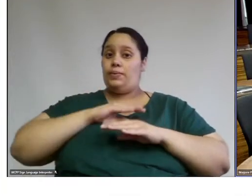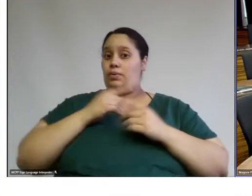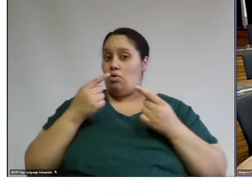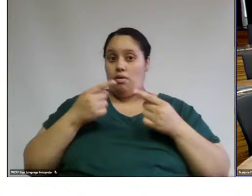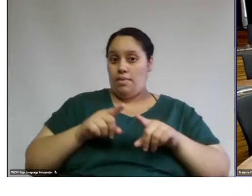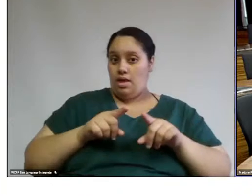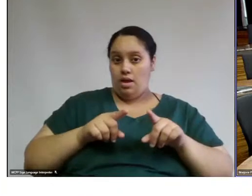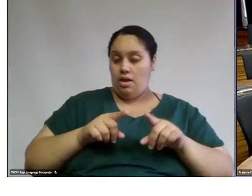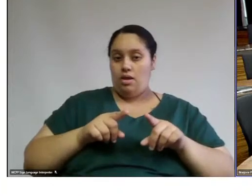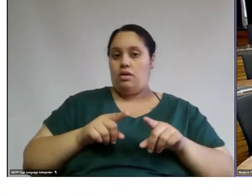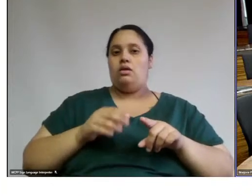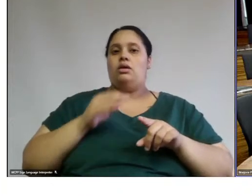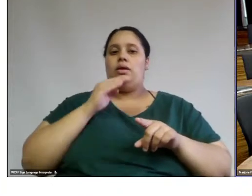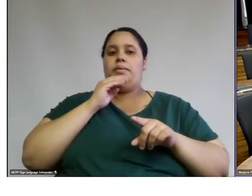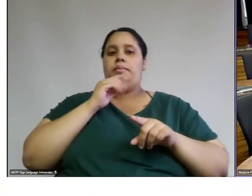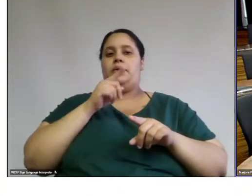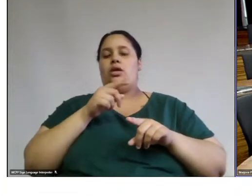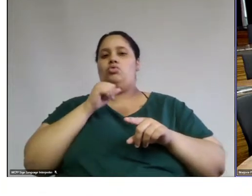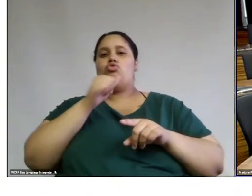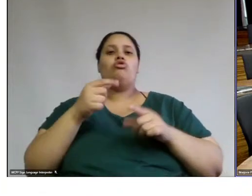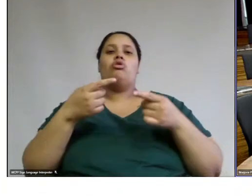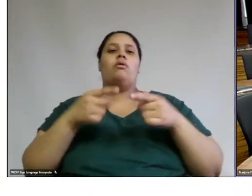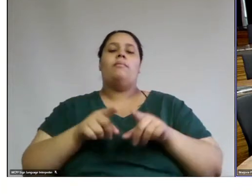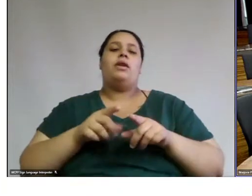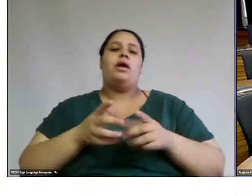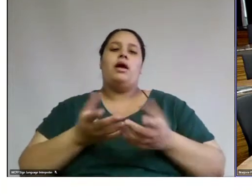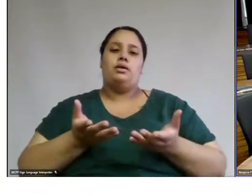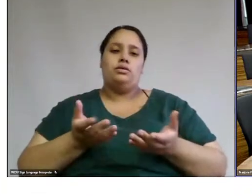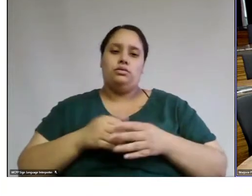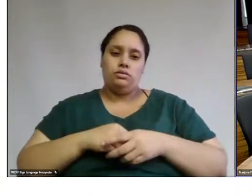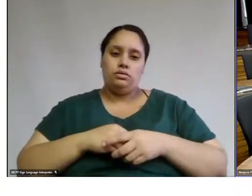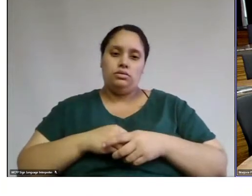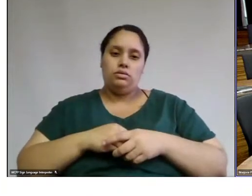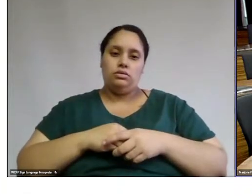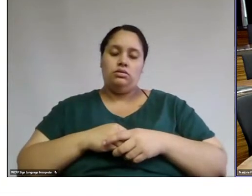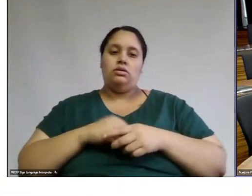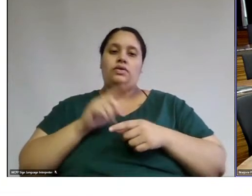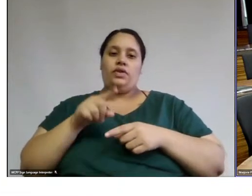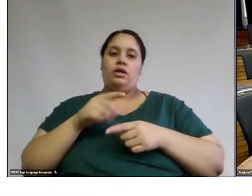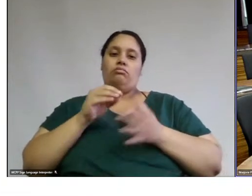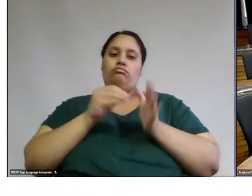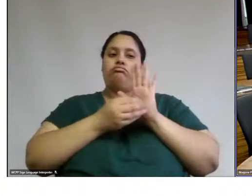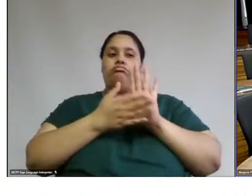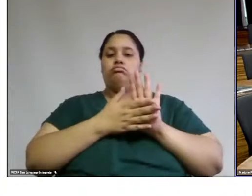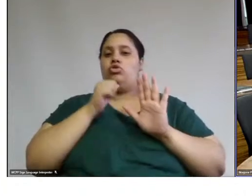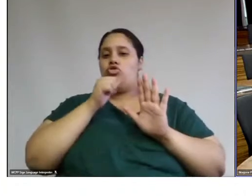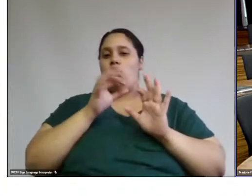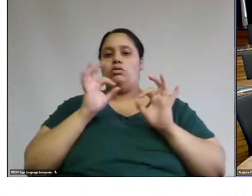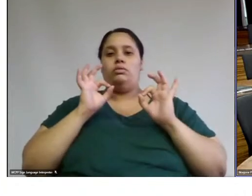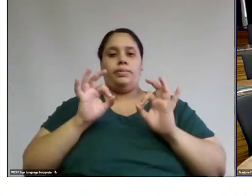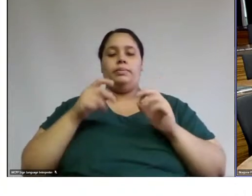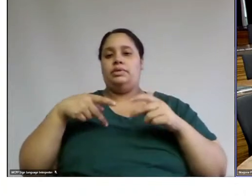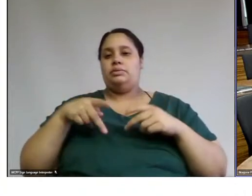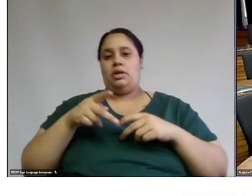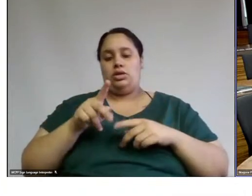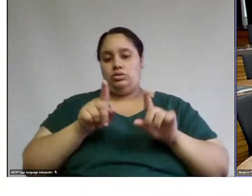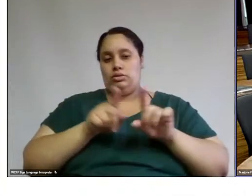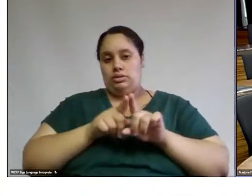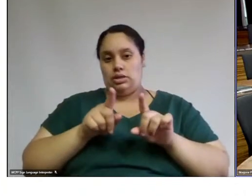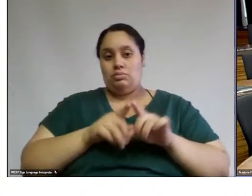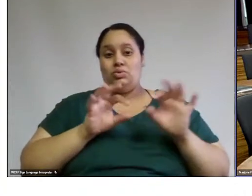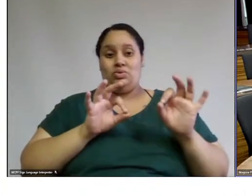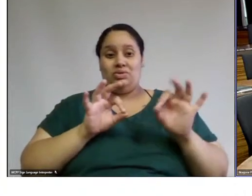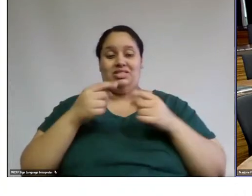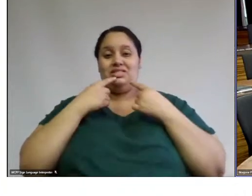then you are non-compliant, and it can also be reported as irregular expenditure as well. So that particular